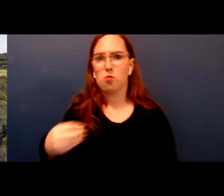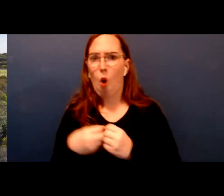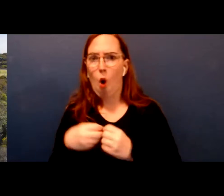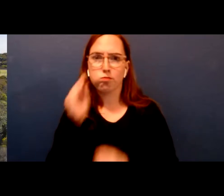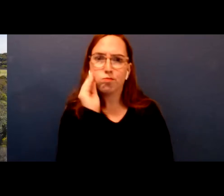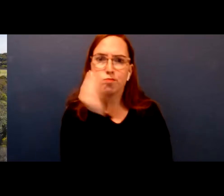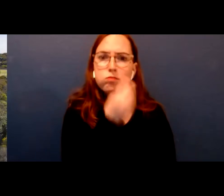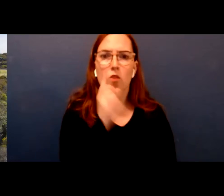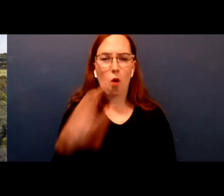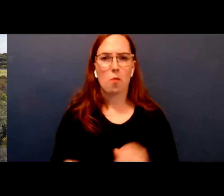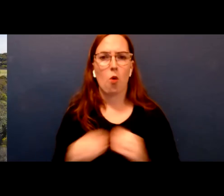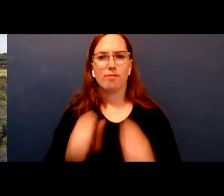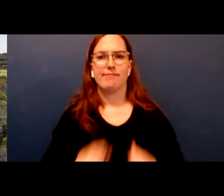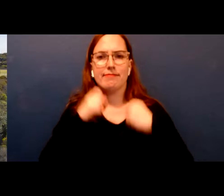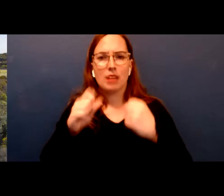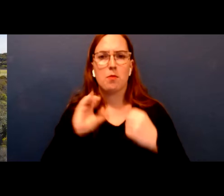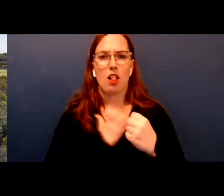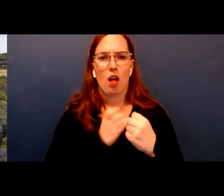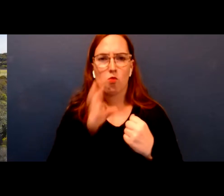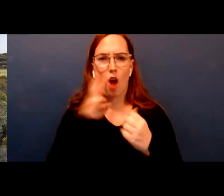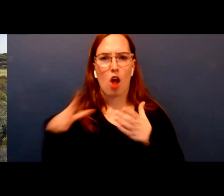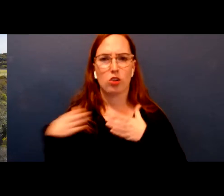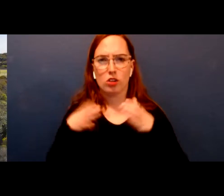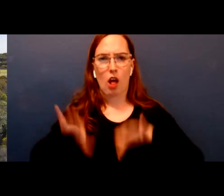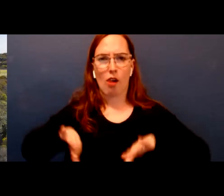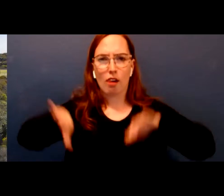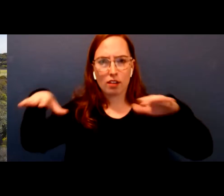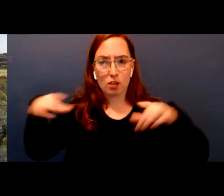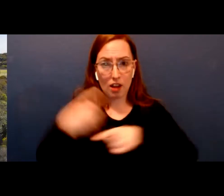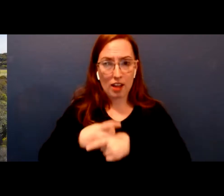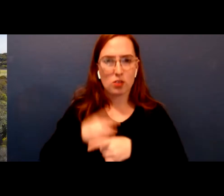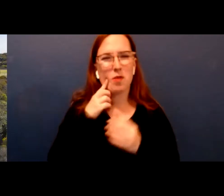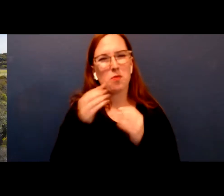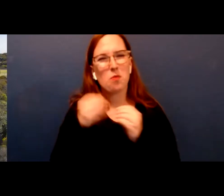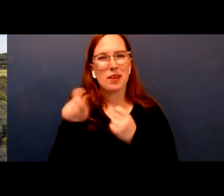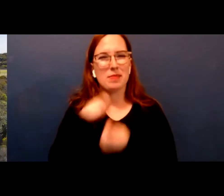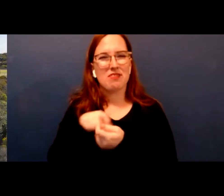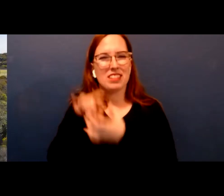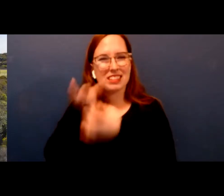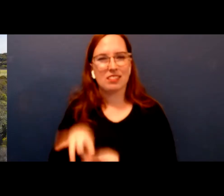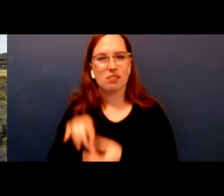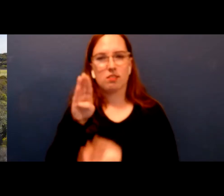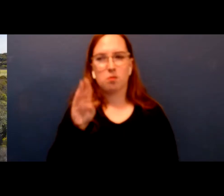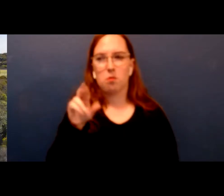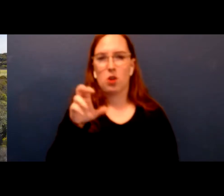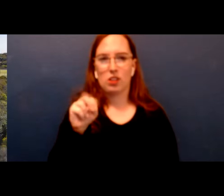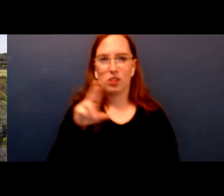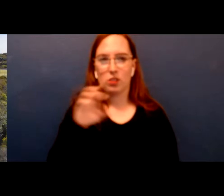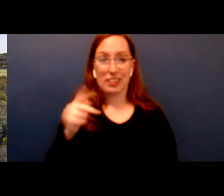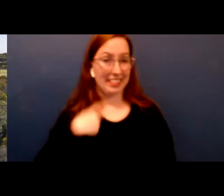Barton Creek? And so it's kind of along those same lines of thinking more specifically along Barton Creek. Can I answer that one first, Claire?